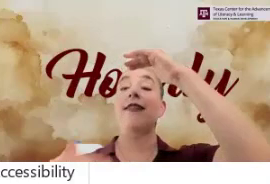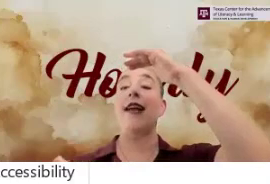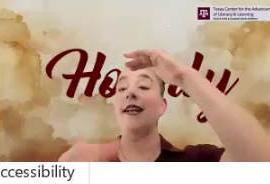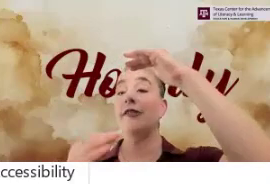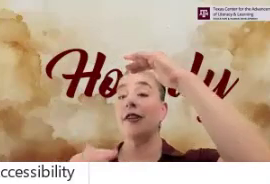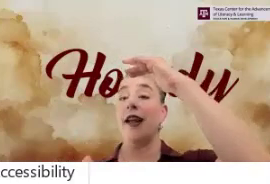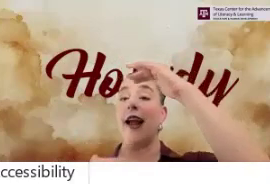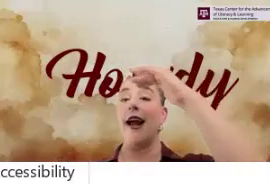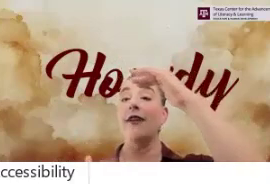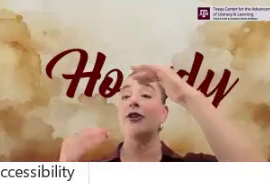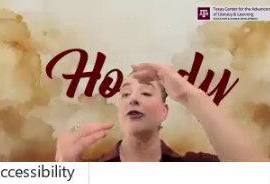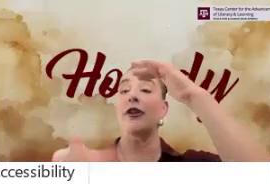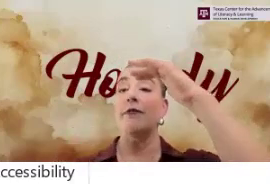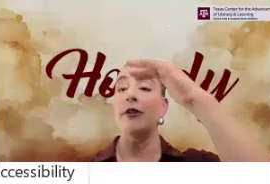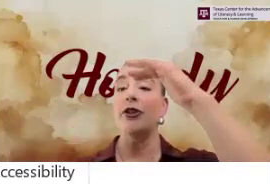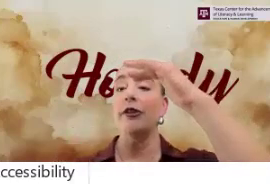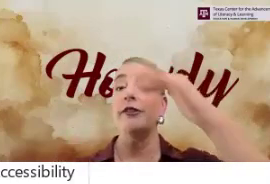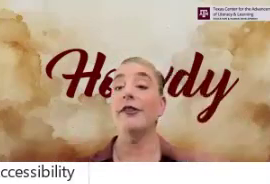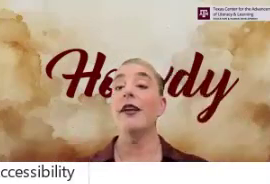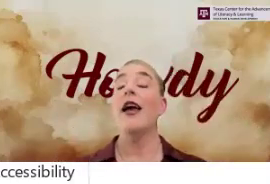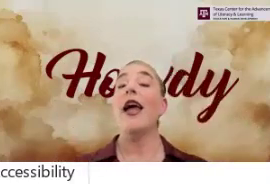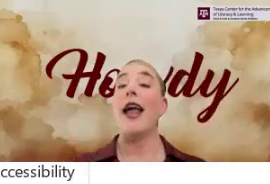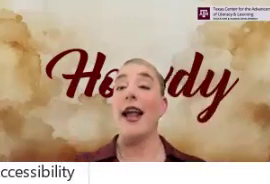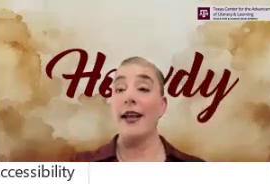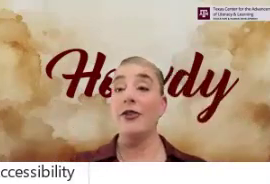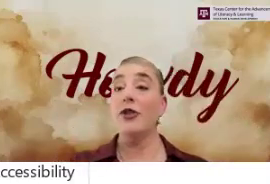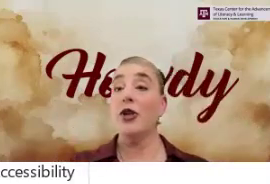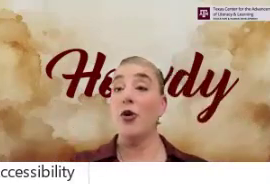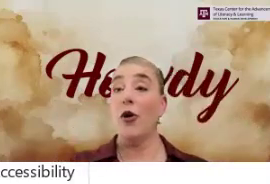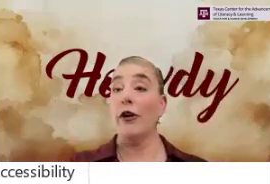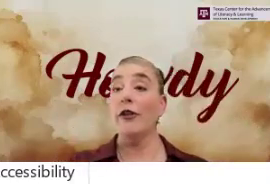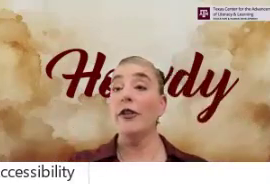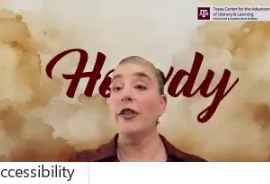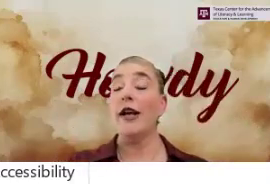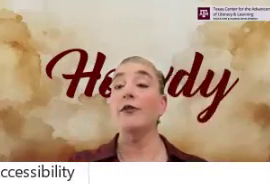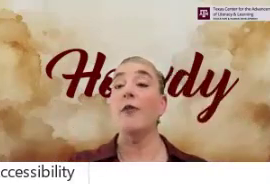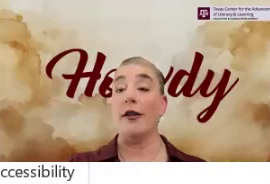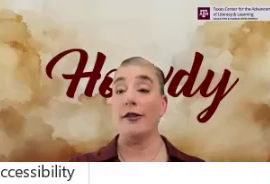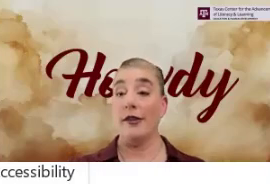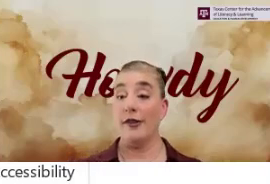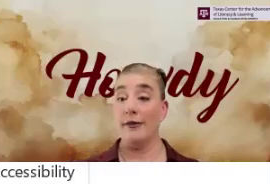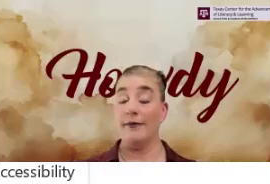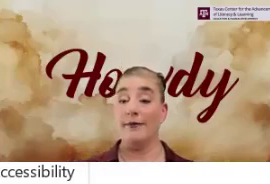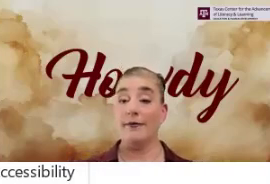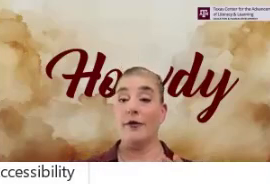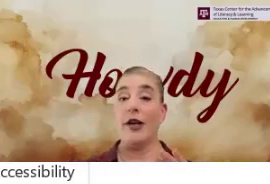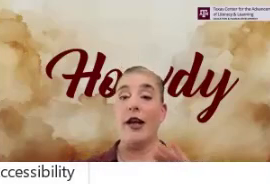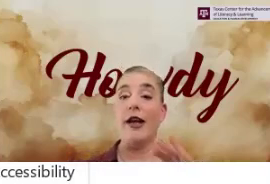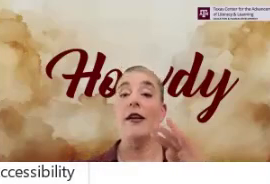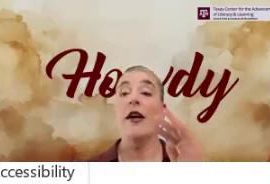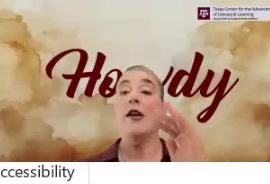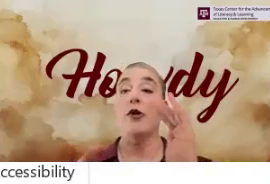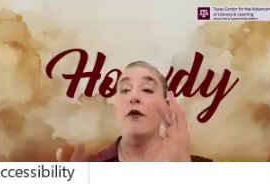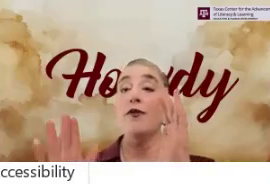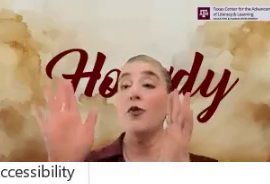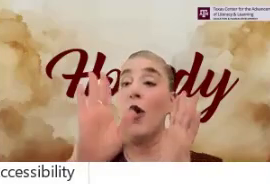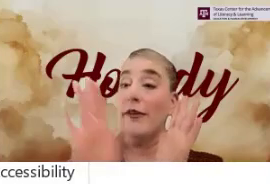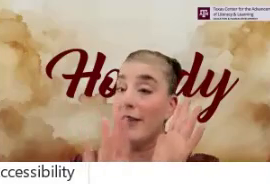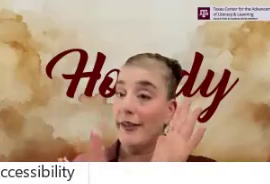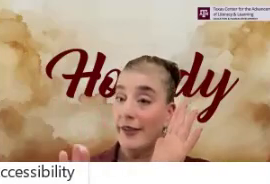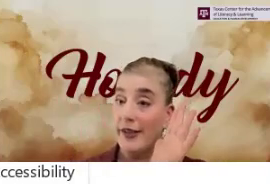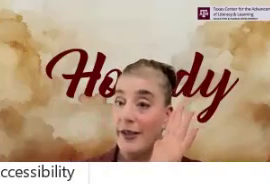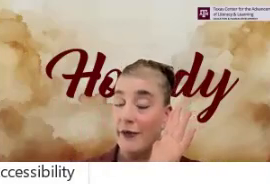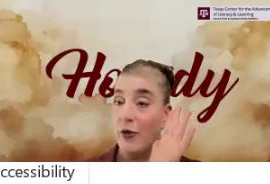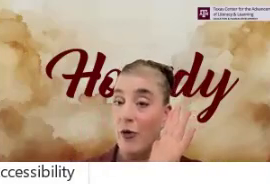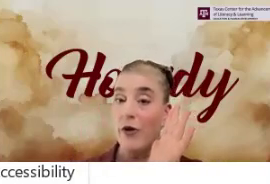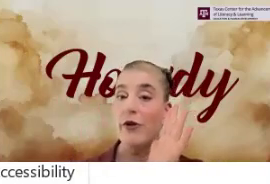that, and then it's going to add your images and your text boxes. Okay, so if you